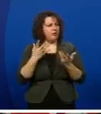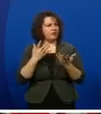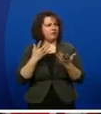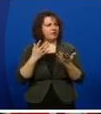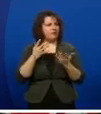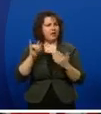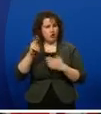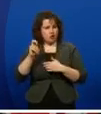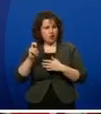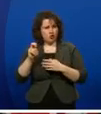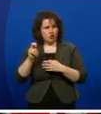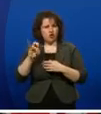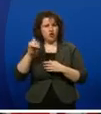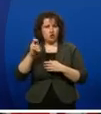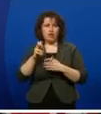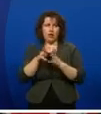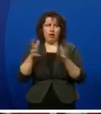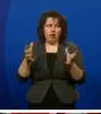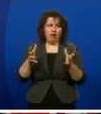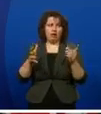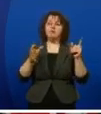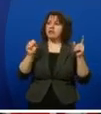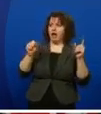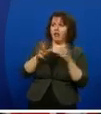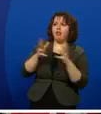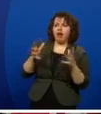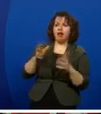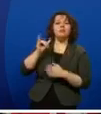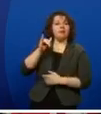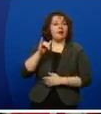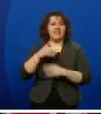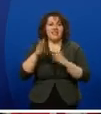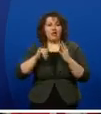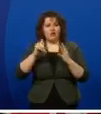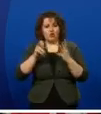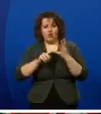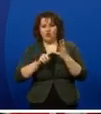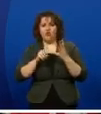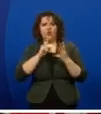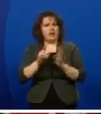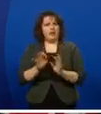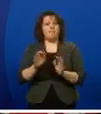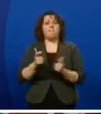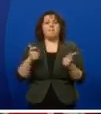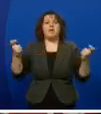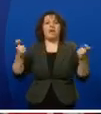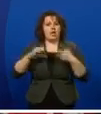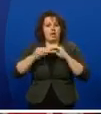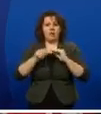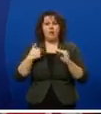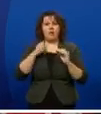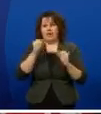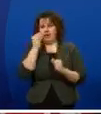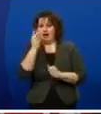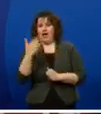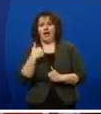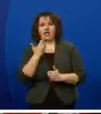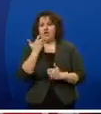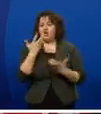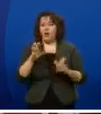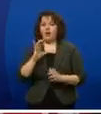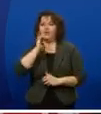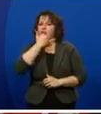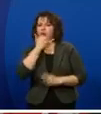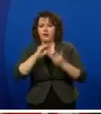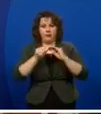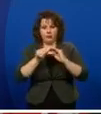by June, huh? It's significant. It is, it's really significant. By the end of June, the number was significant. And Dave, we can get those to you. I don't want to misquote it and